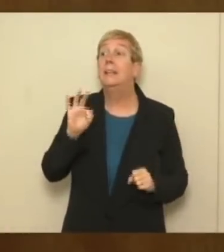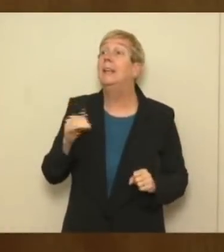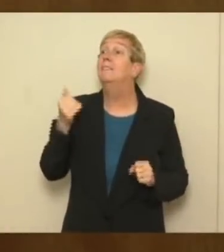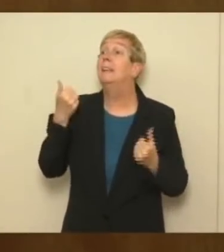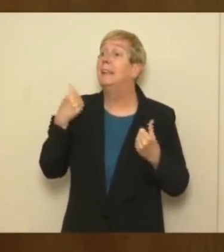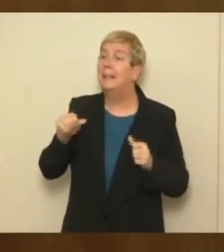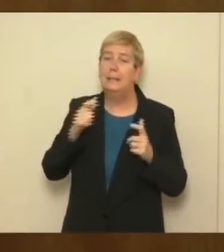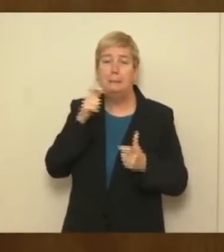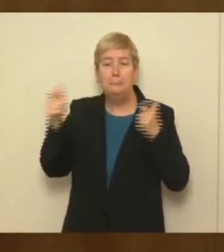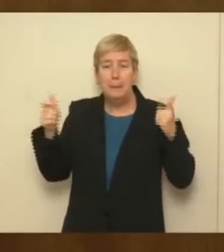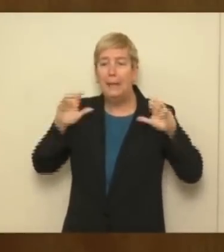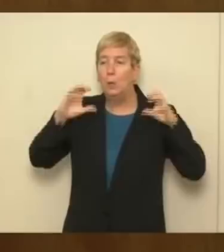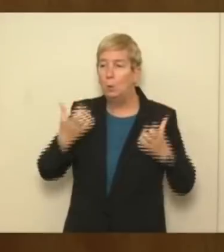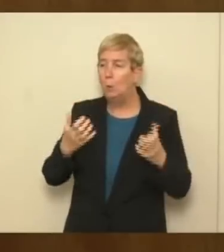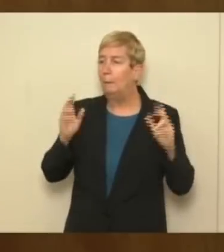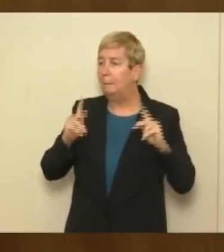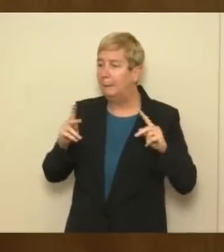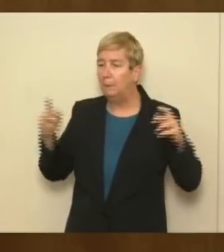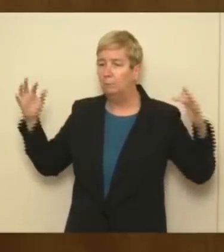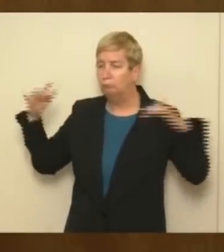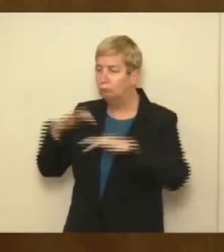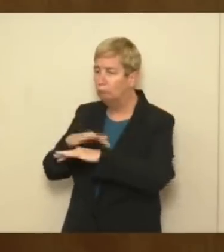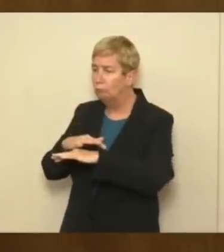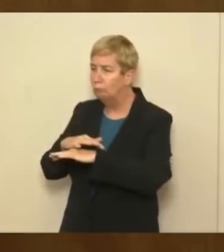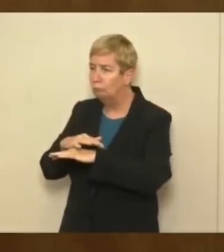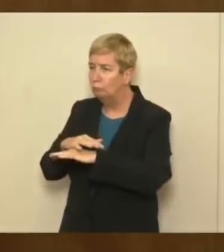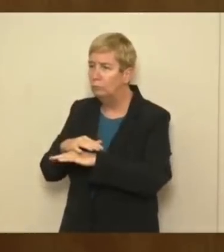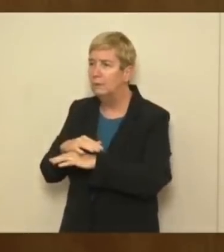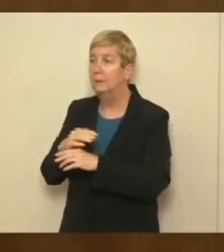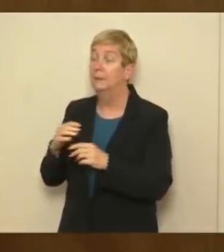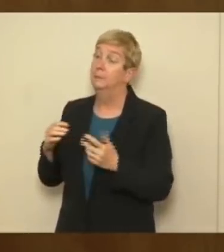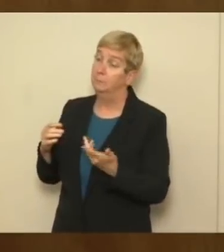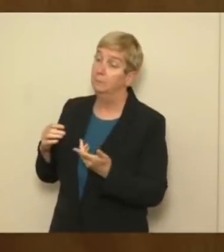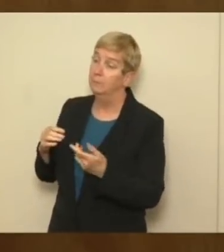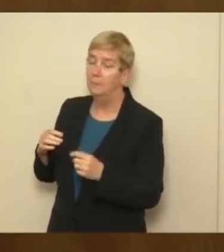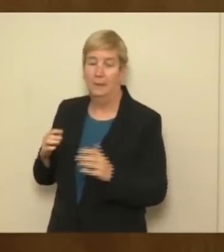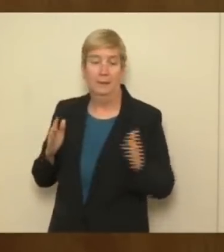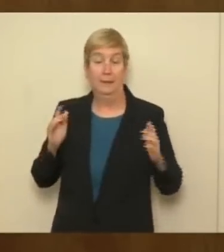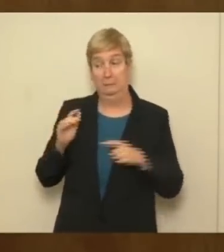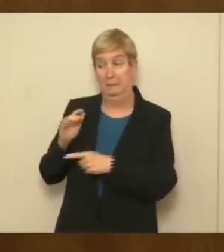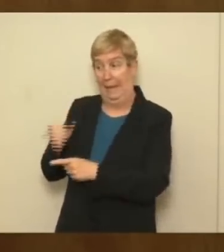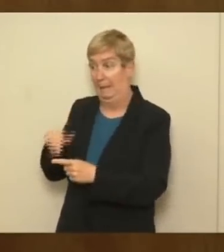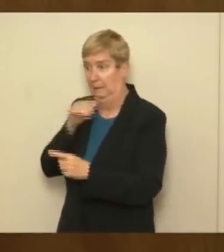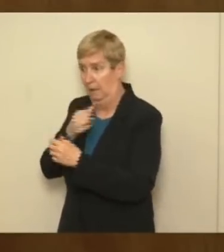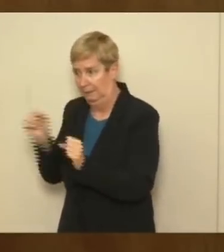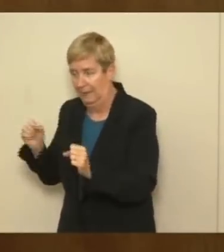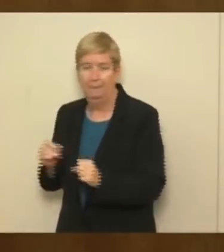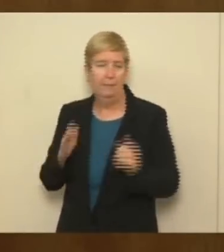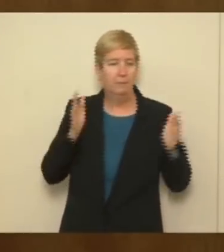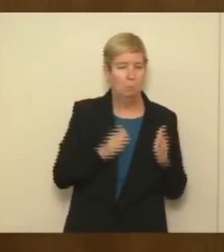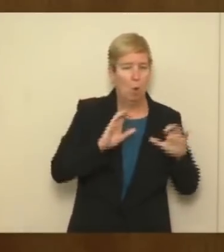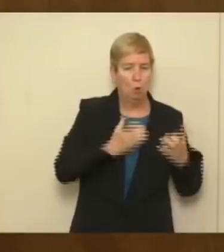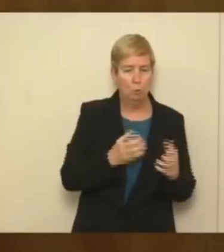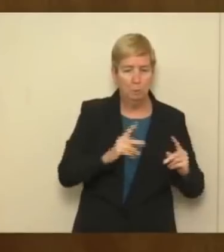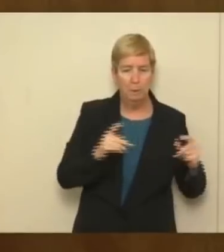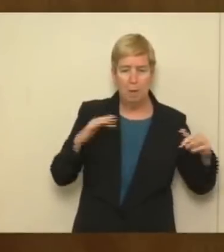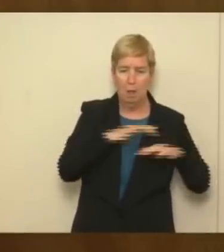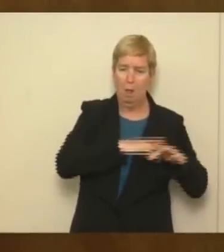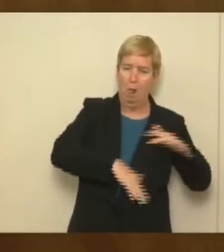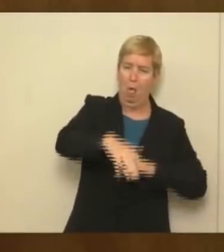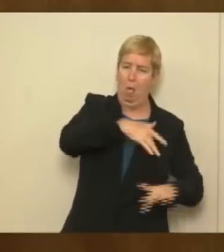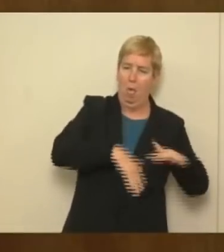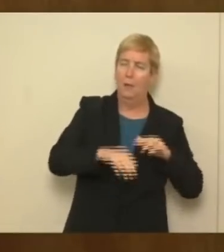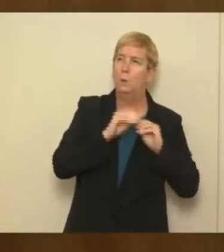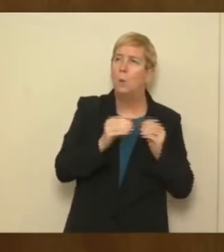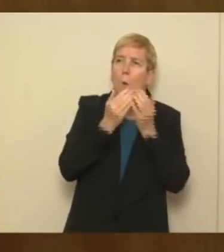people right now isn't safe. Any even smaller group of people who aren't wearing masks, not safe. In New